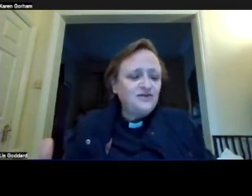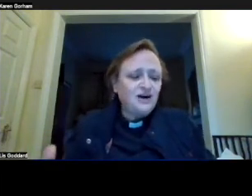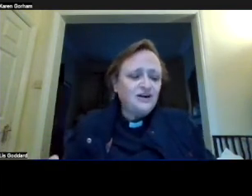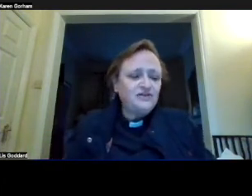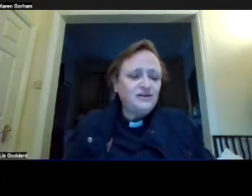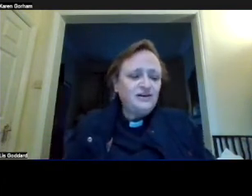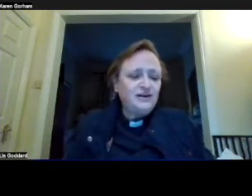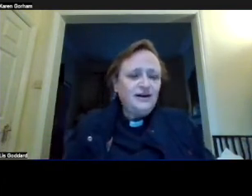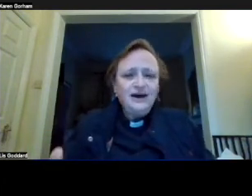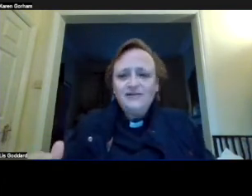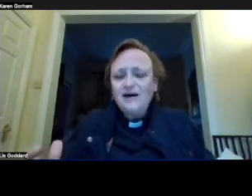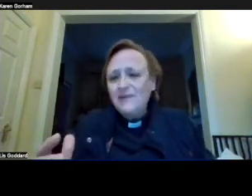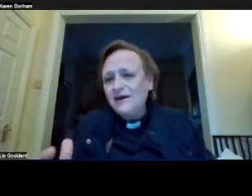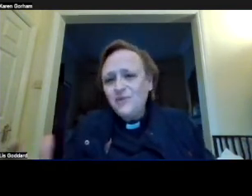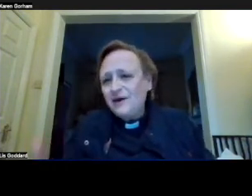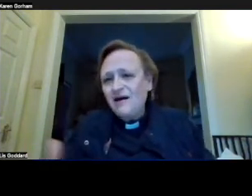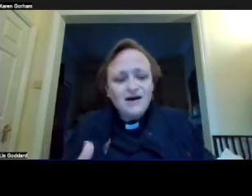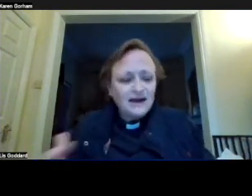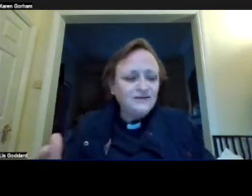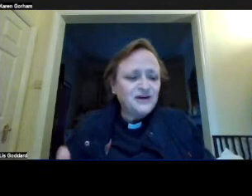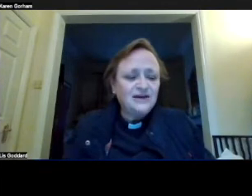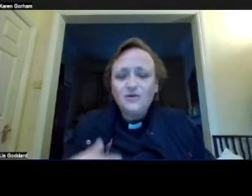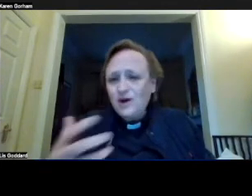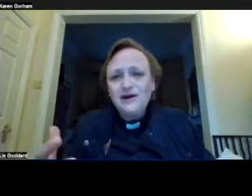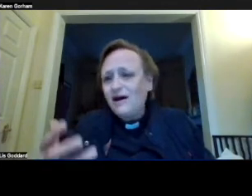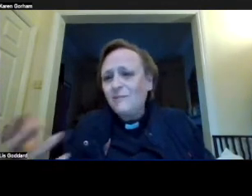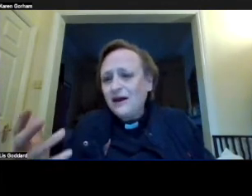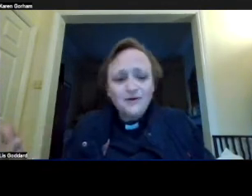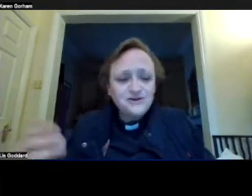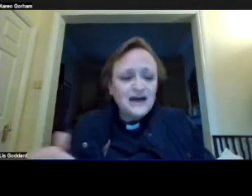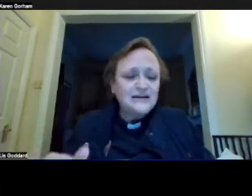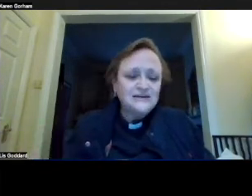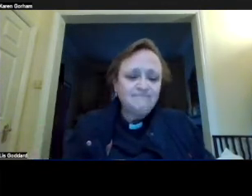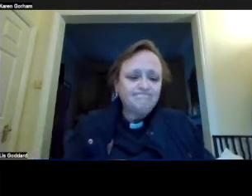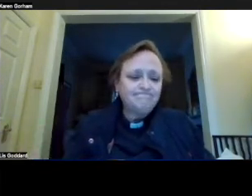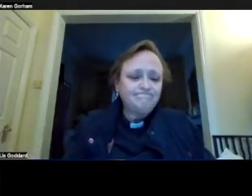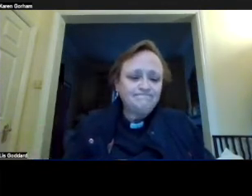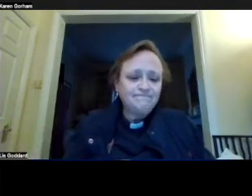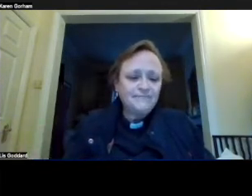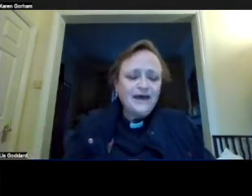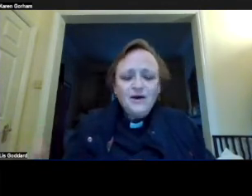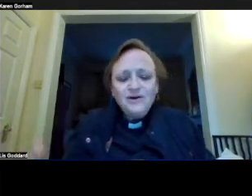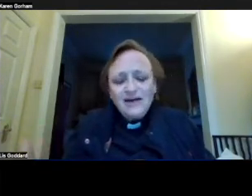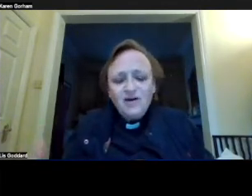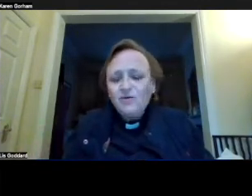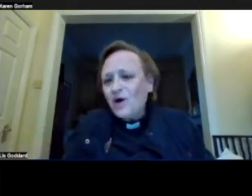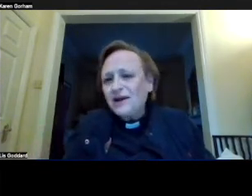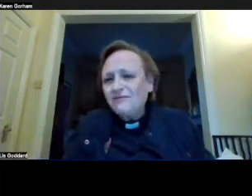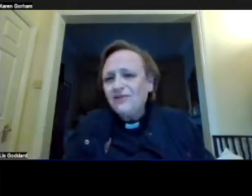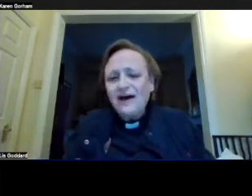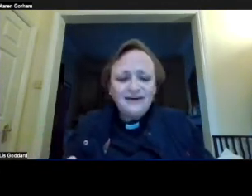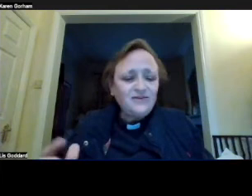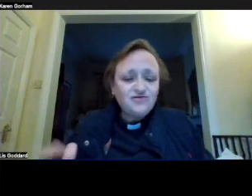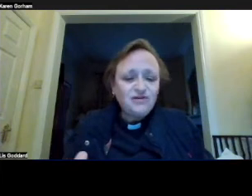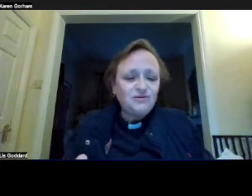to the church is that men and women are getting ordained, that women are being ordained. Well, yes, on one